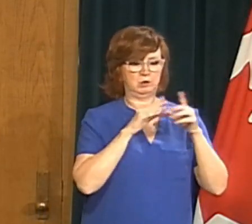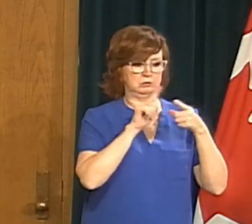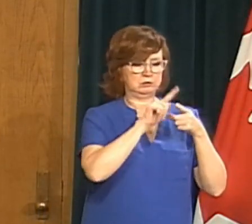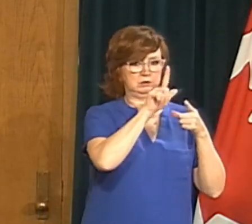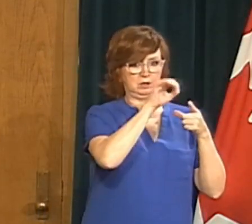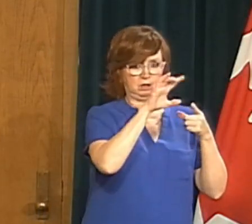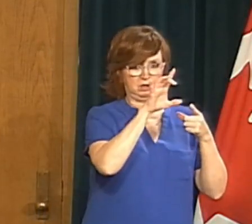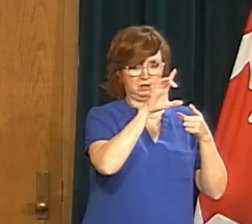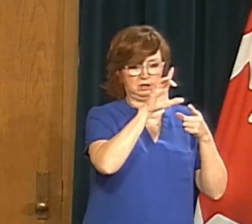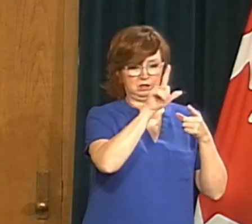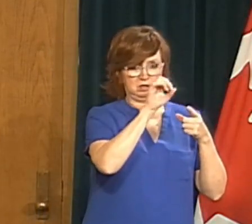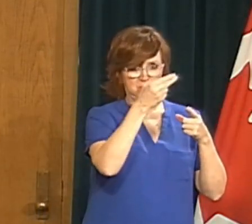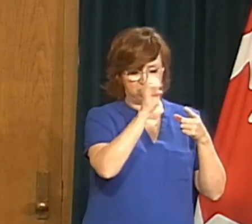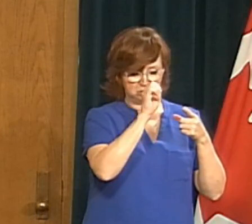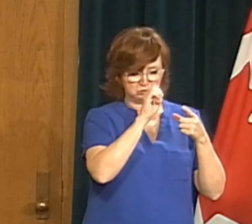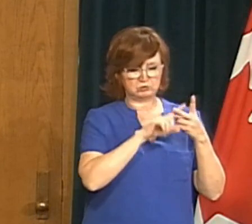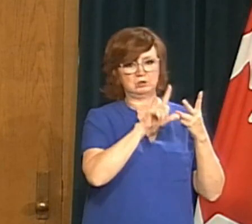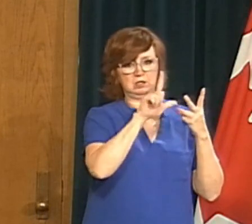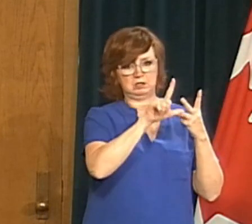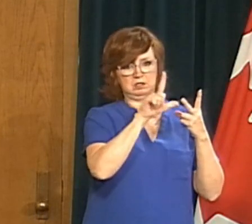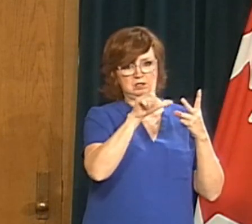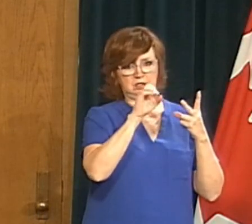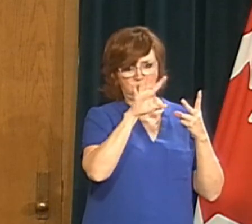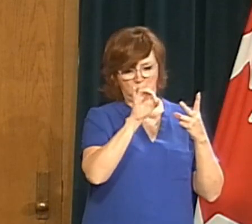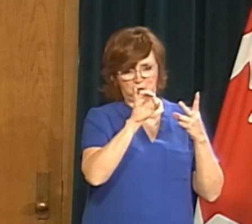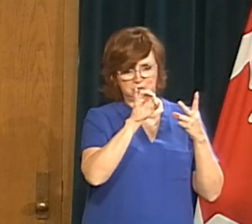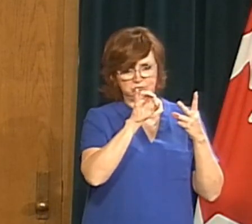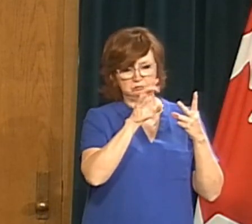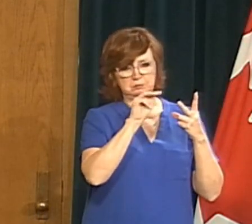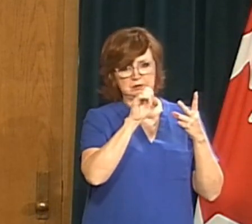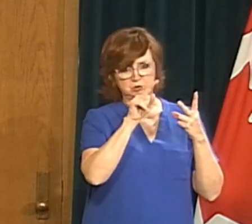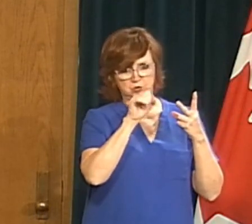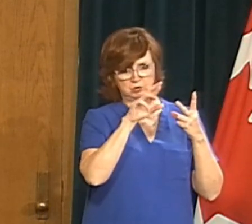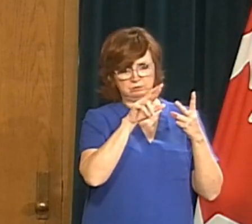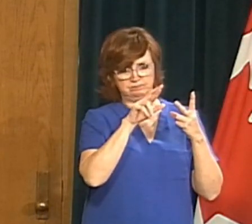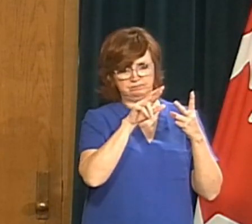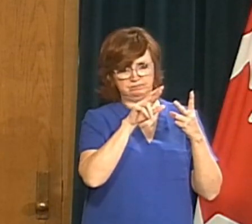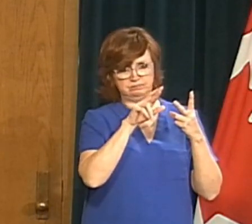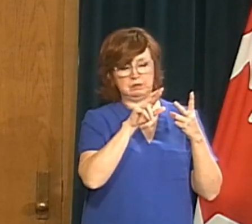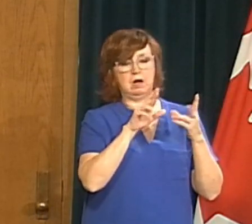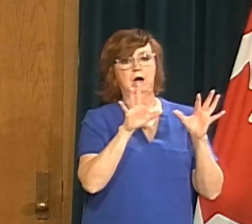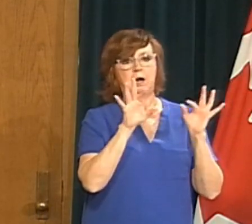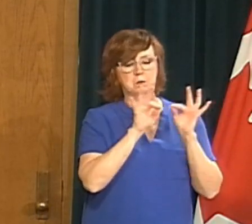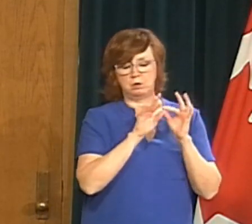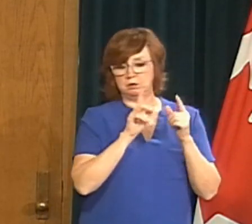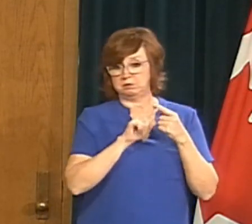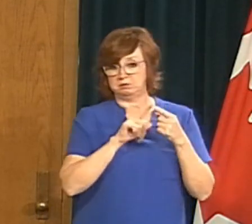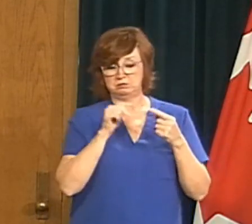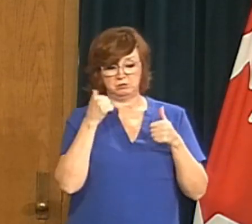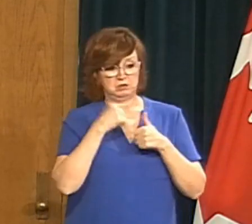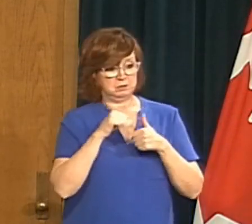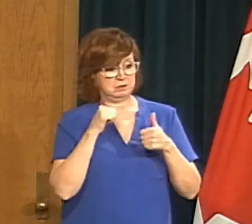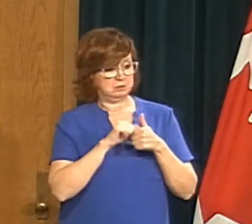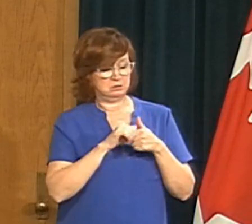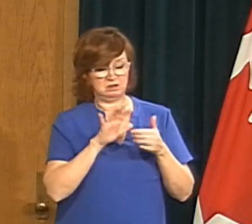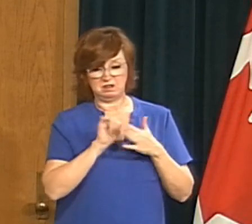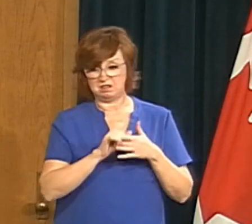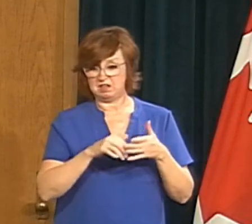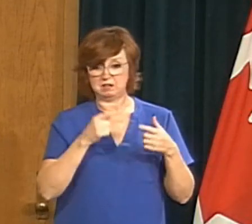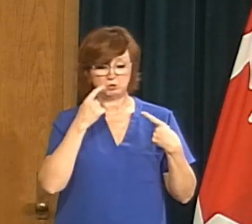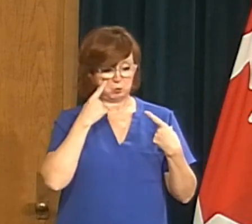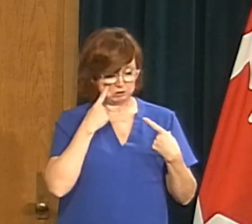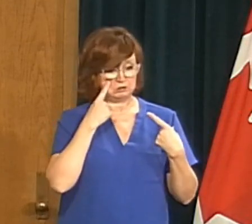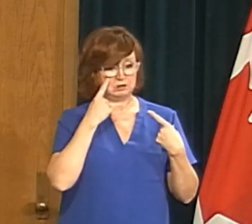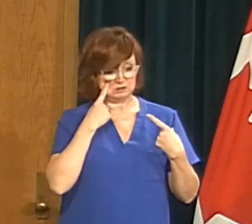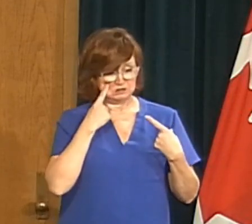you have an outbreak in your community, this virus does spread. And that's been shown time and time again, whether it be at curling bonspiels,